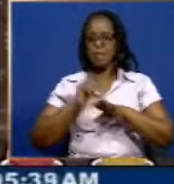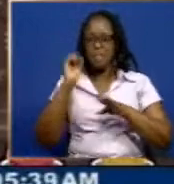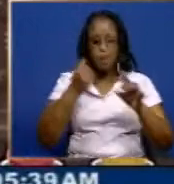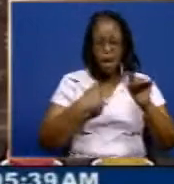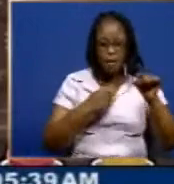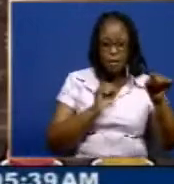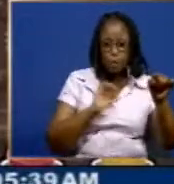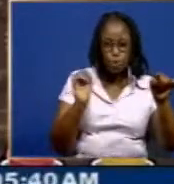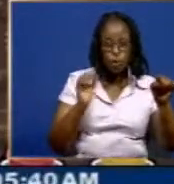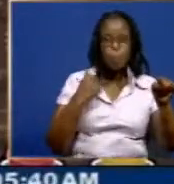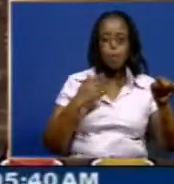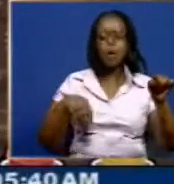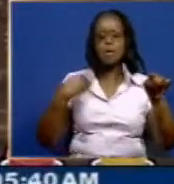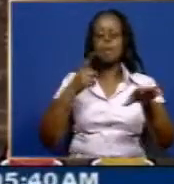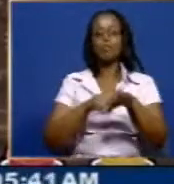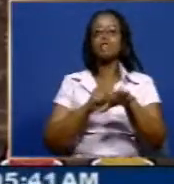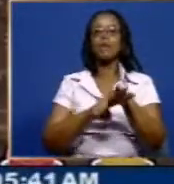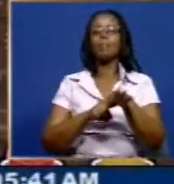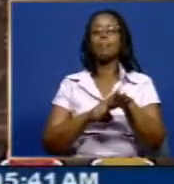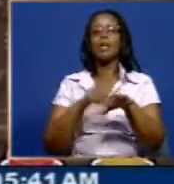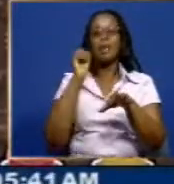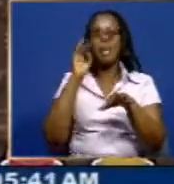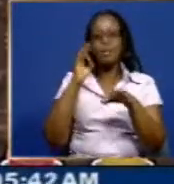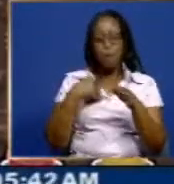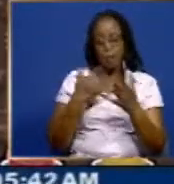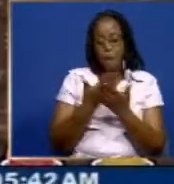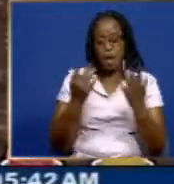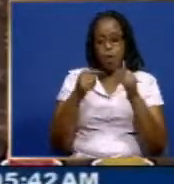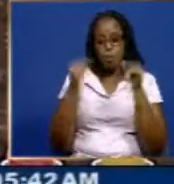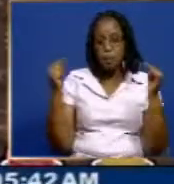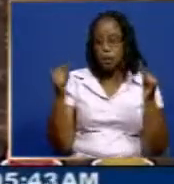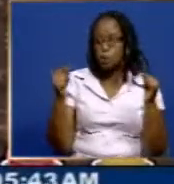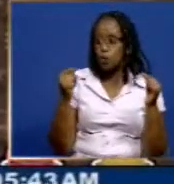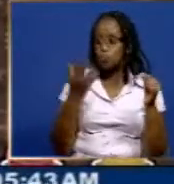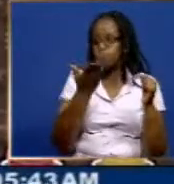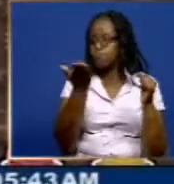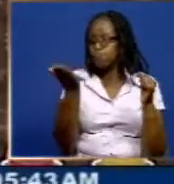Yes, yes. Any objection, Counsel for Governor?